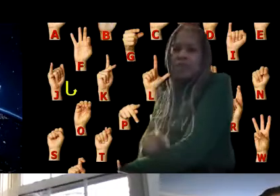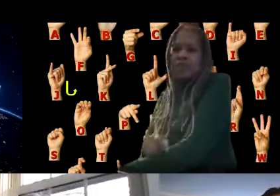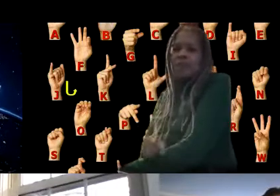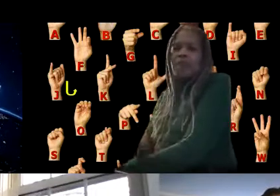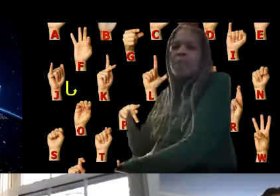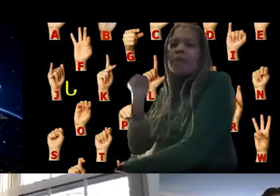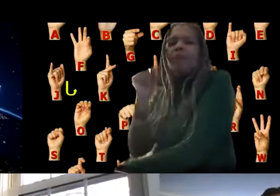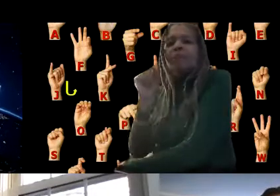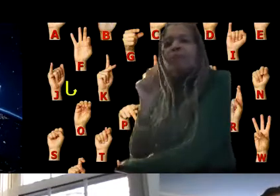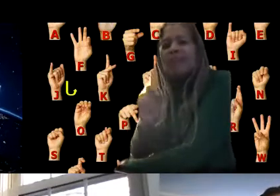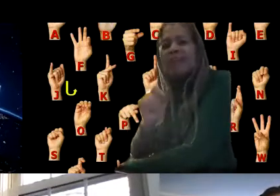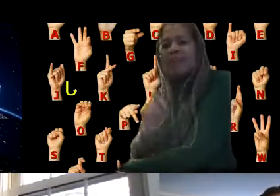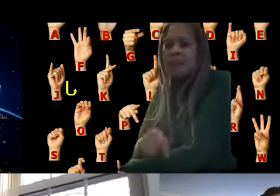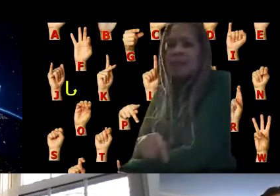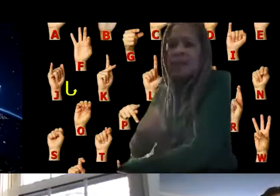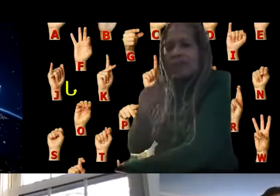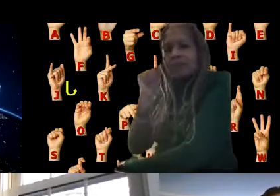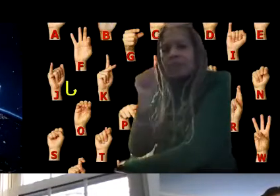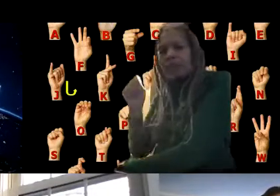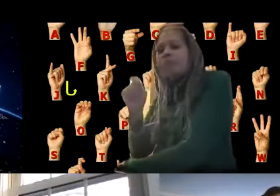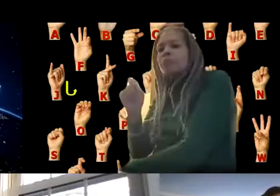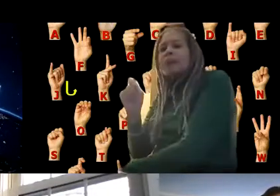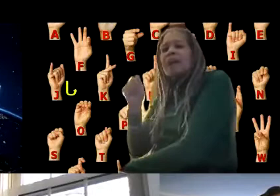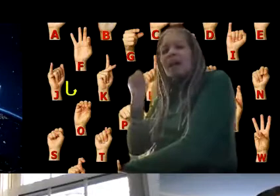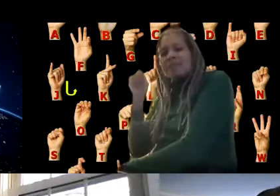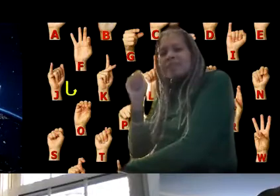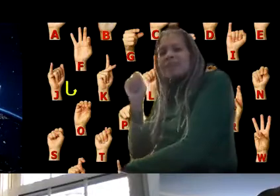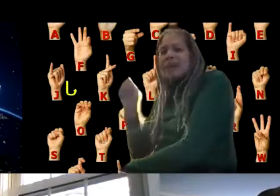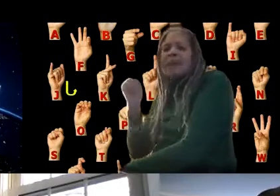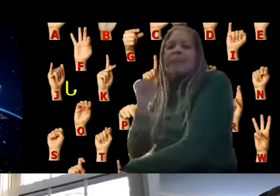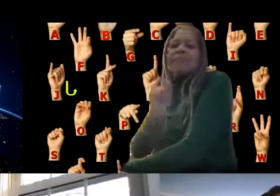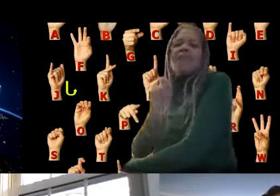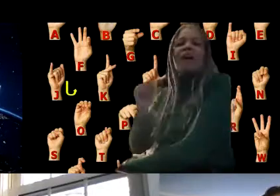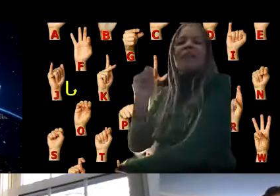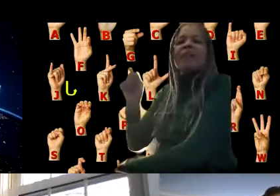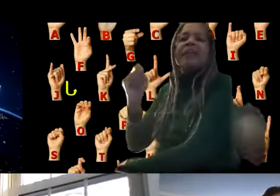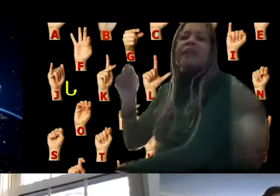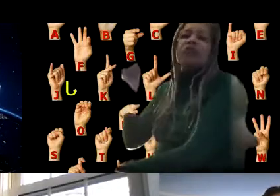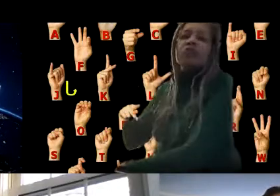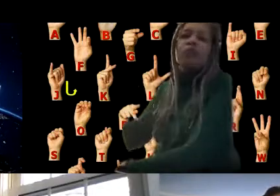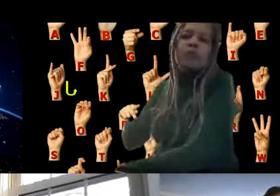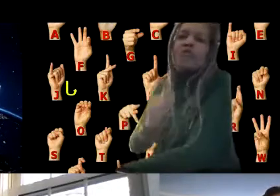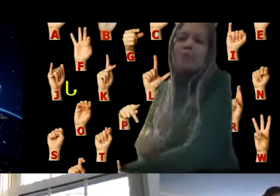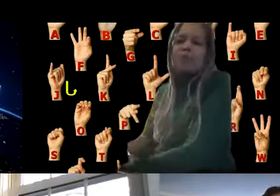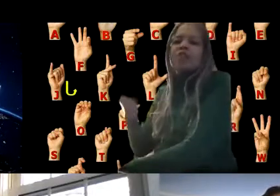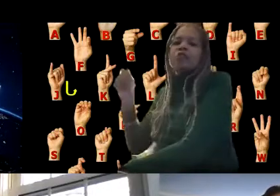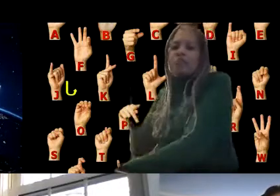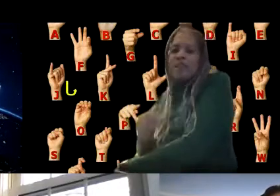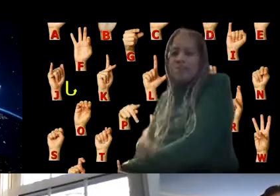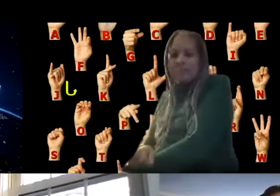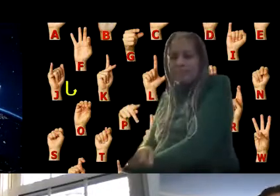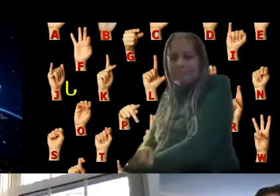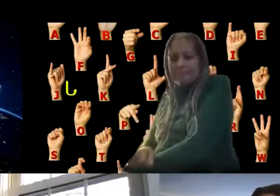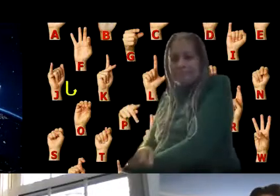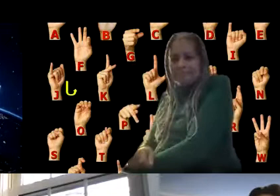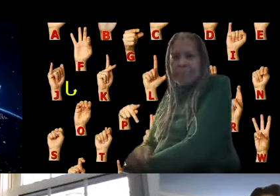concern? Because we, and that's a collective we, as a society, has not found anything too egregious about it to change